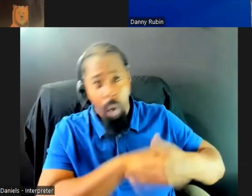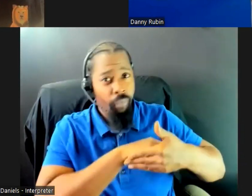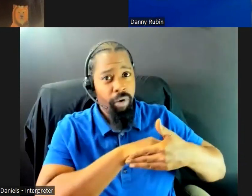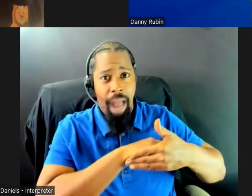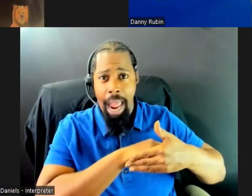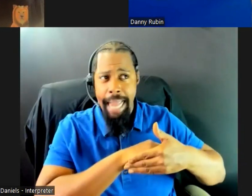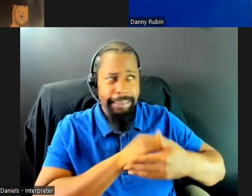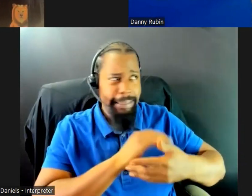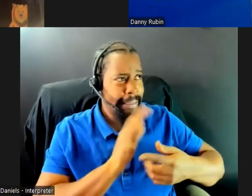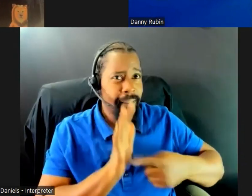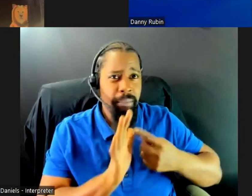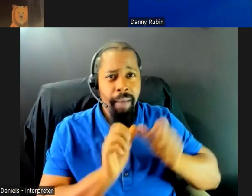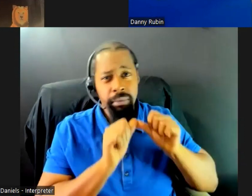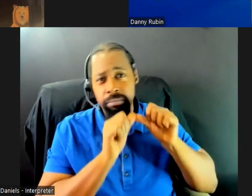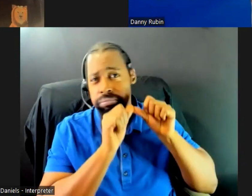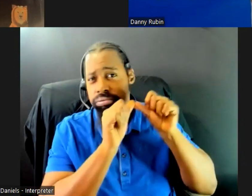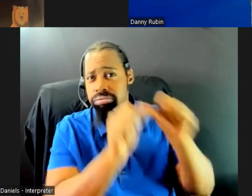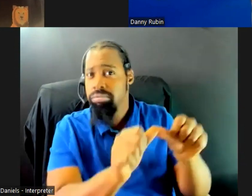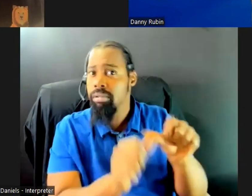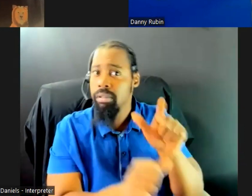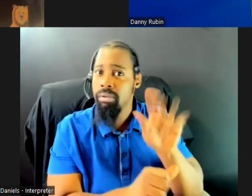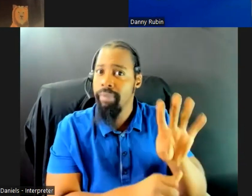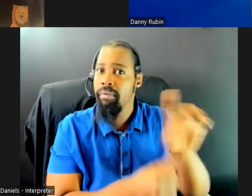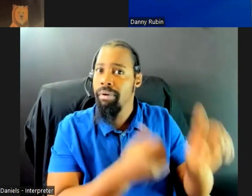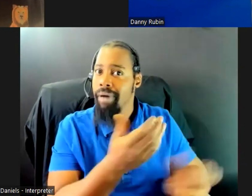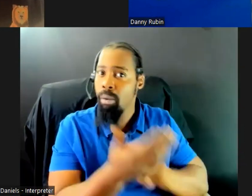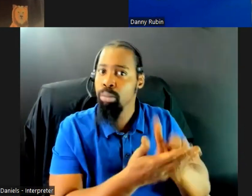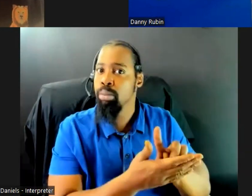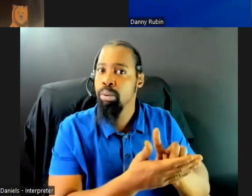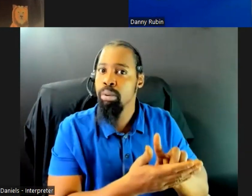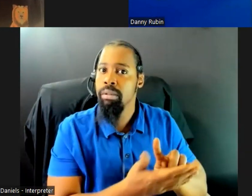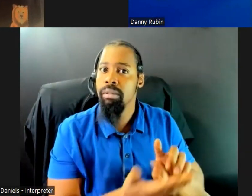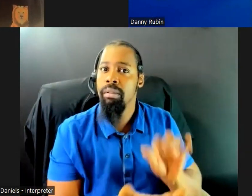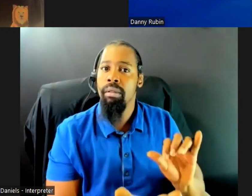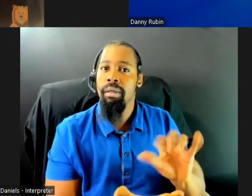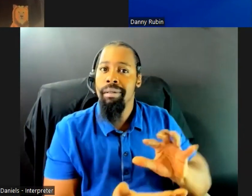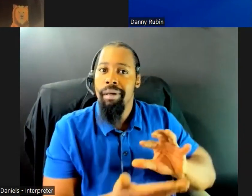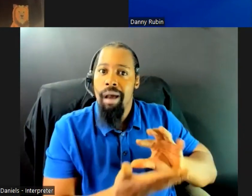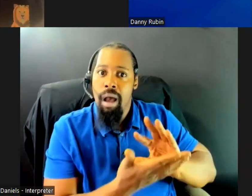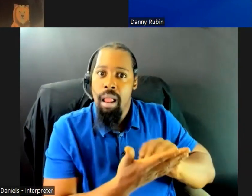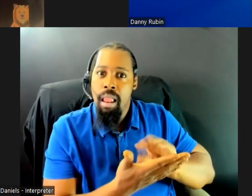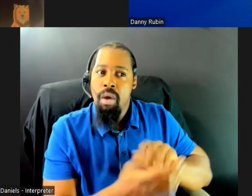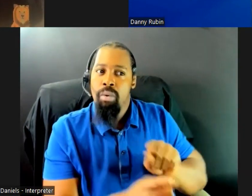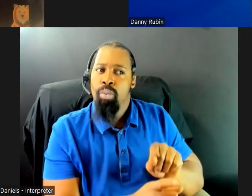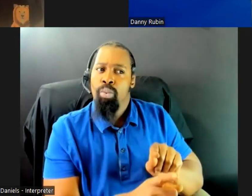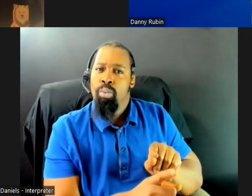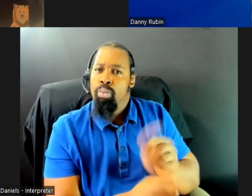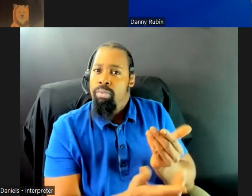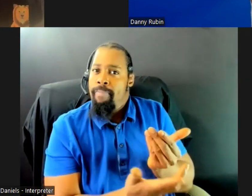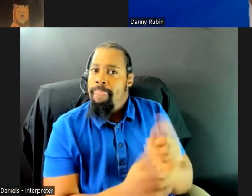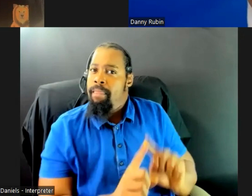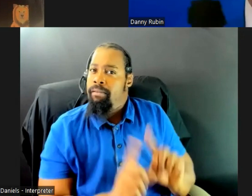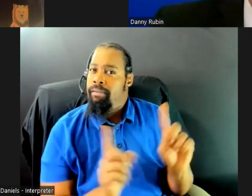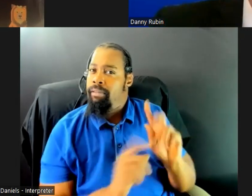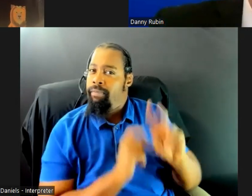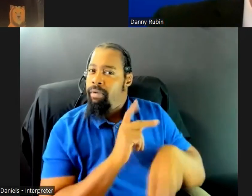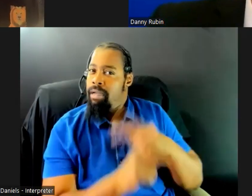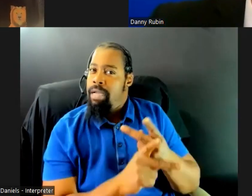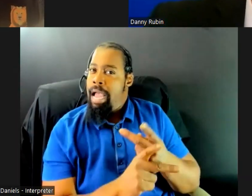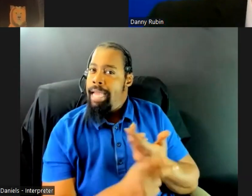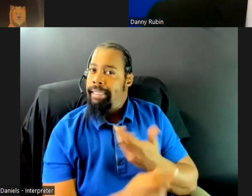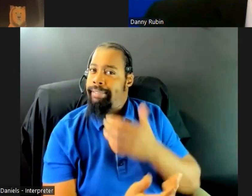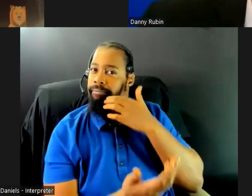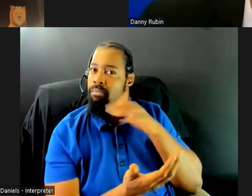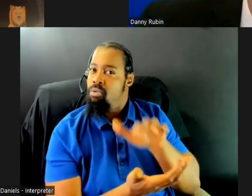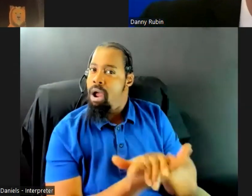introduced me to a different kind of bride that was open for a change. And I wanted to